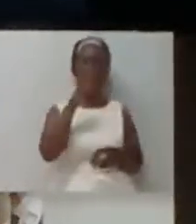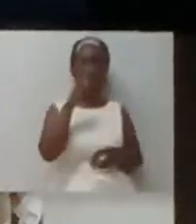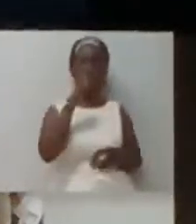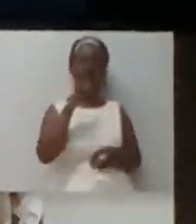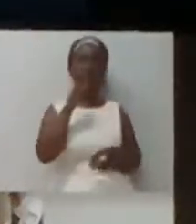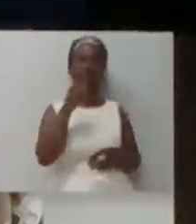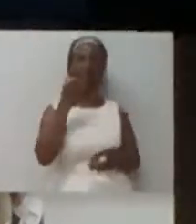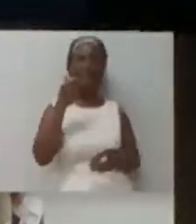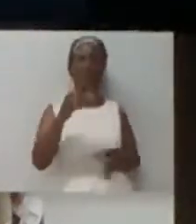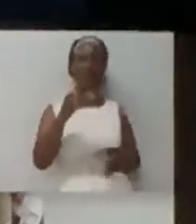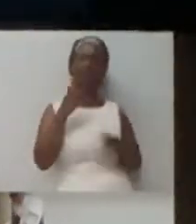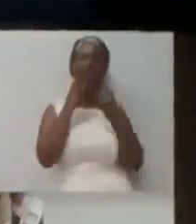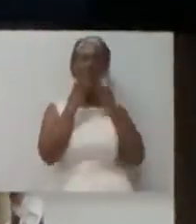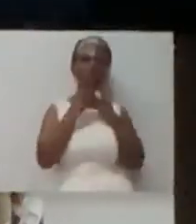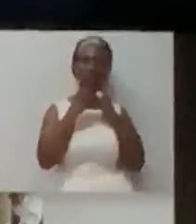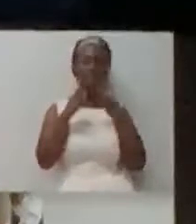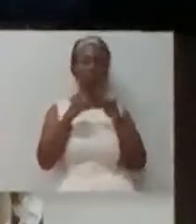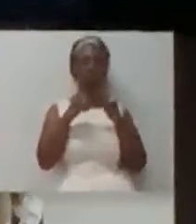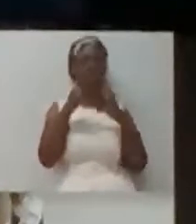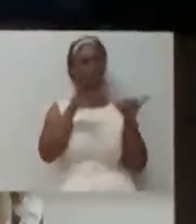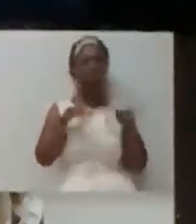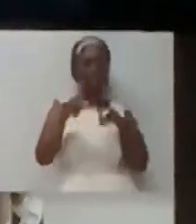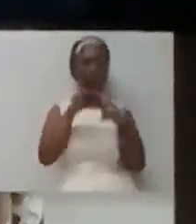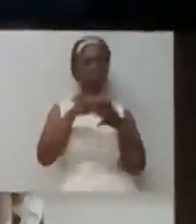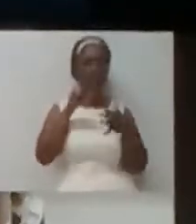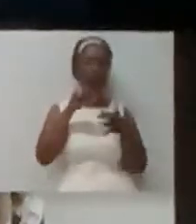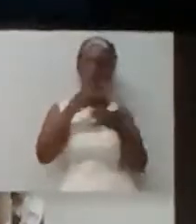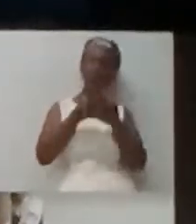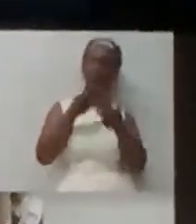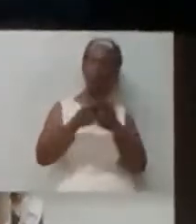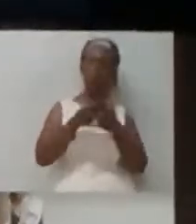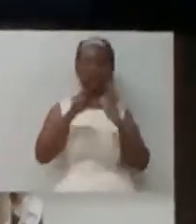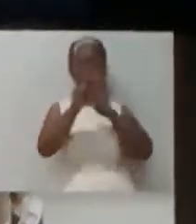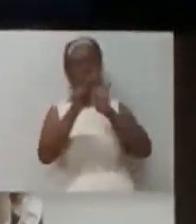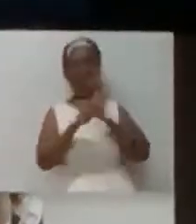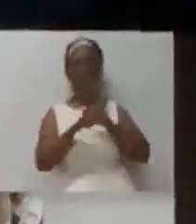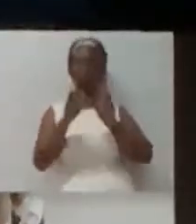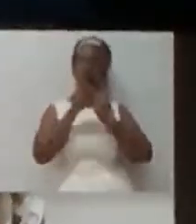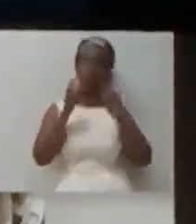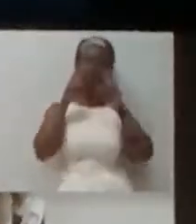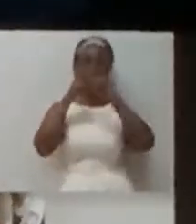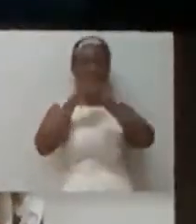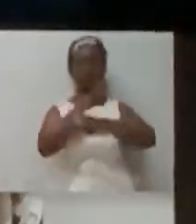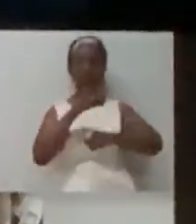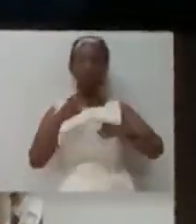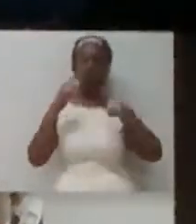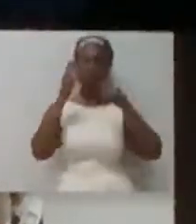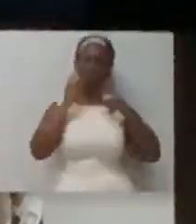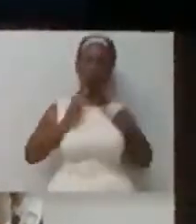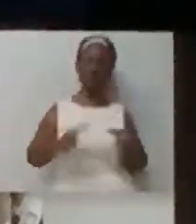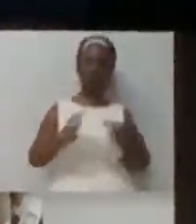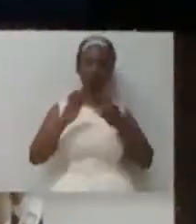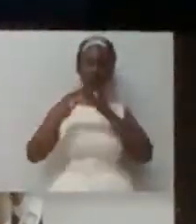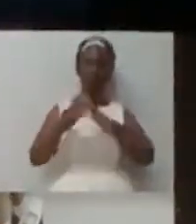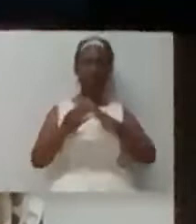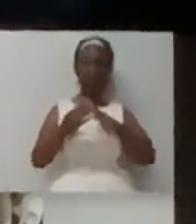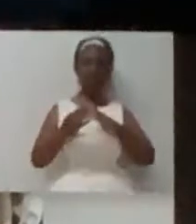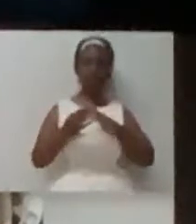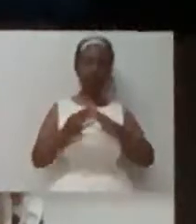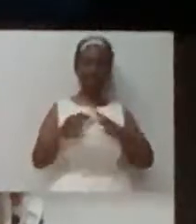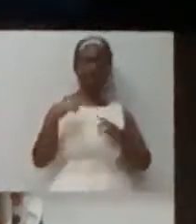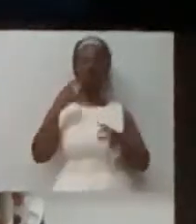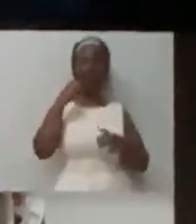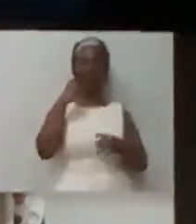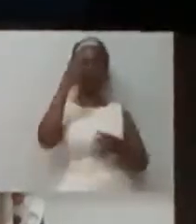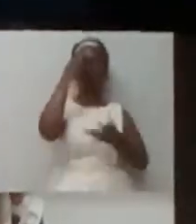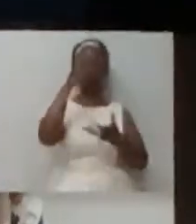Fiction isn't bad, it's vital. Without commonly accepted stories about things like money, states, or corporations, no complex human society can function. I'm sorry, I think I just